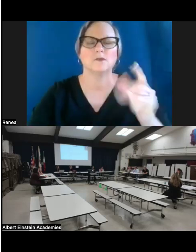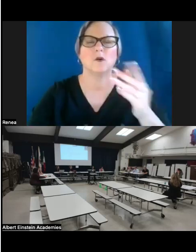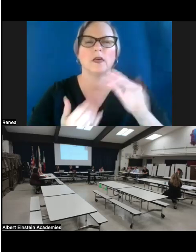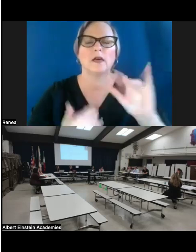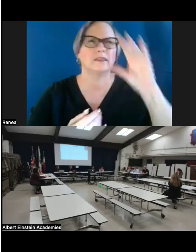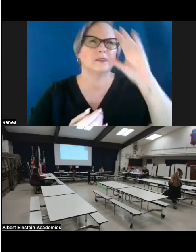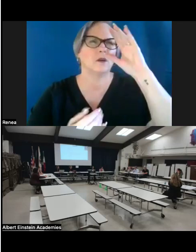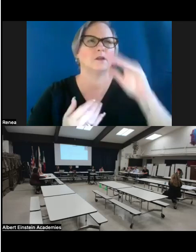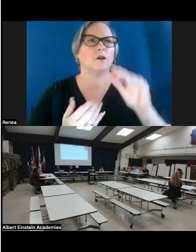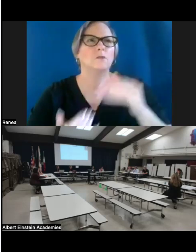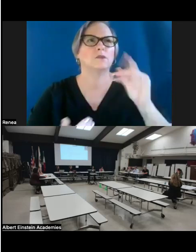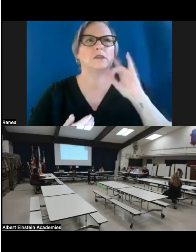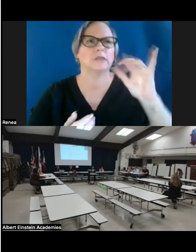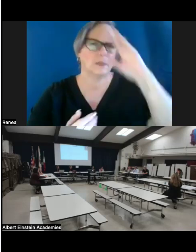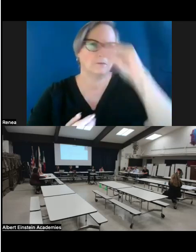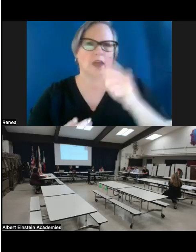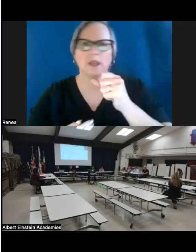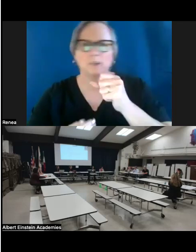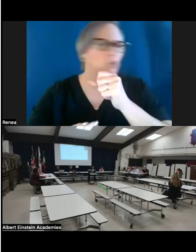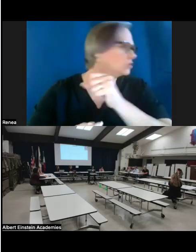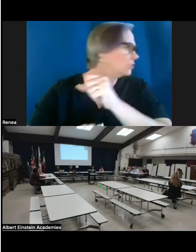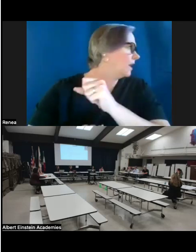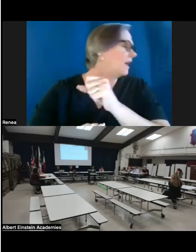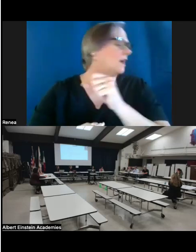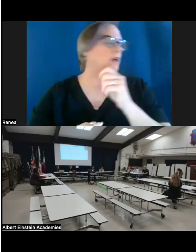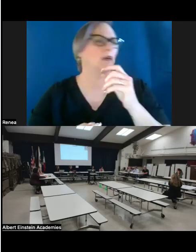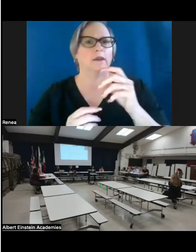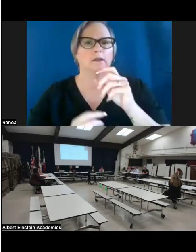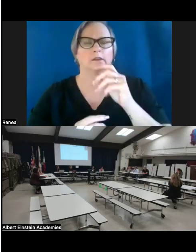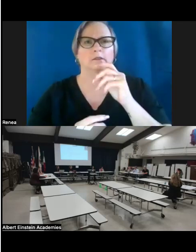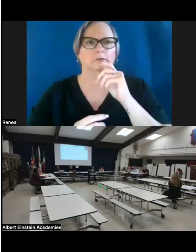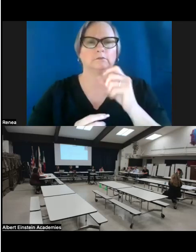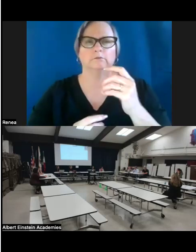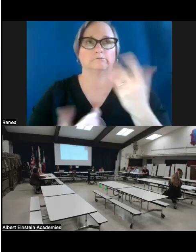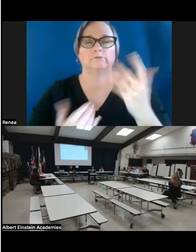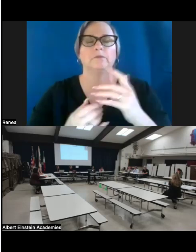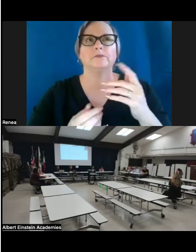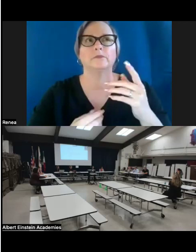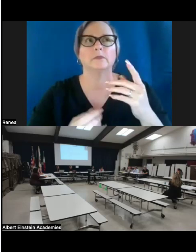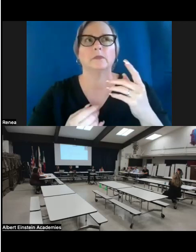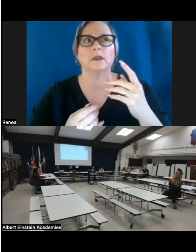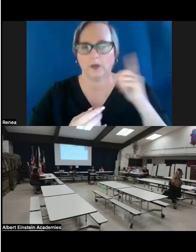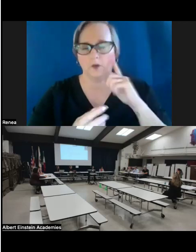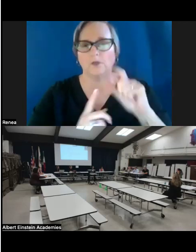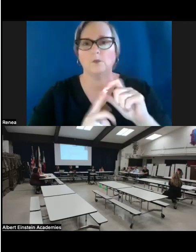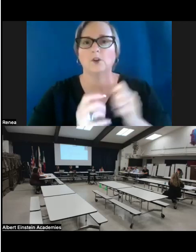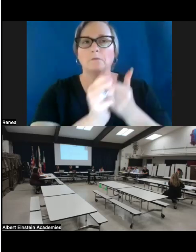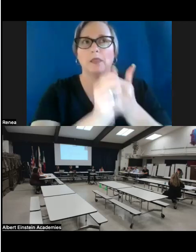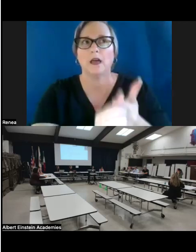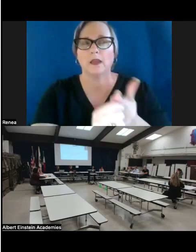they're not the end all. And there are legal requirements and there is compliance, and that is what guides what we do.